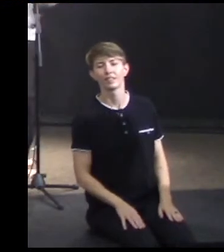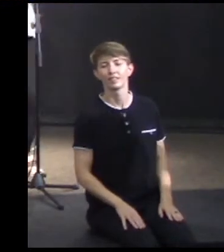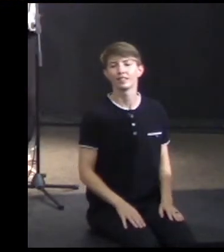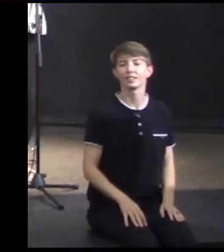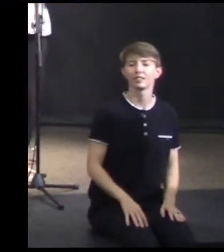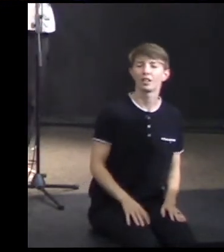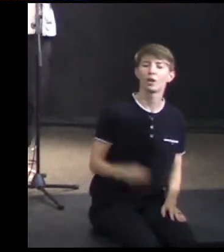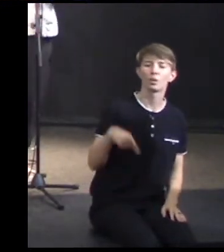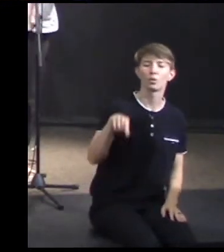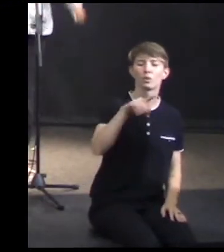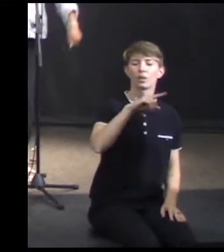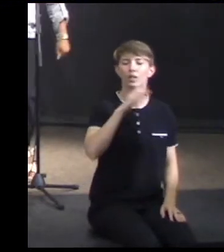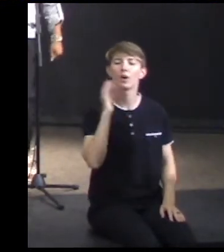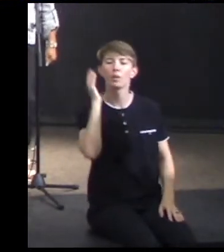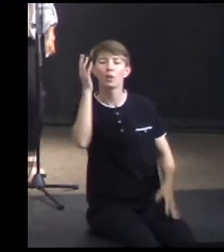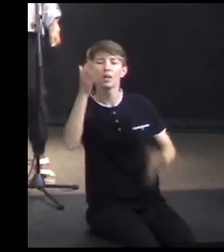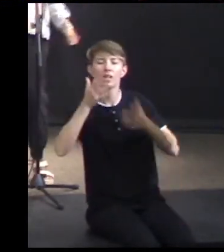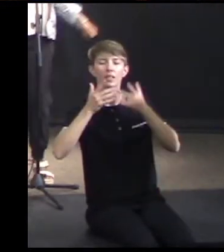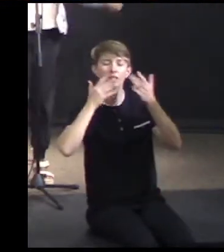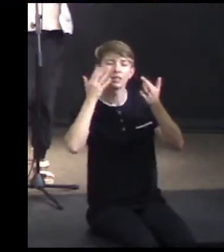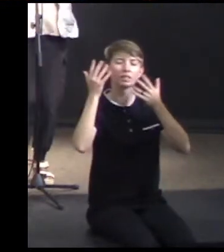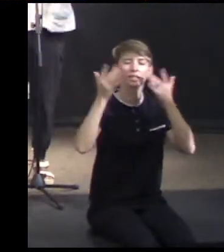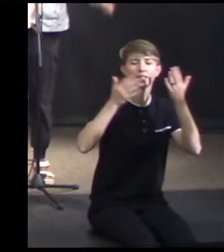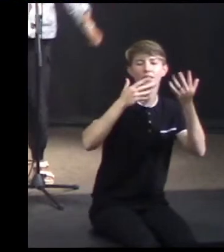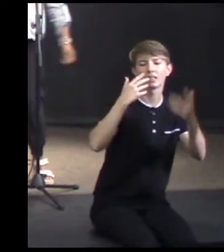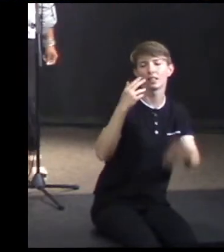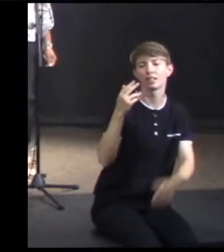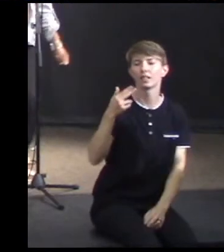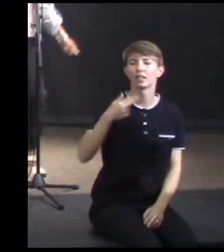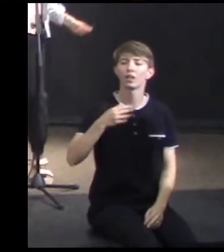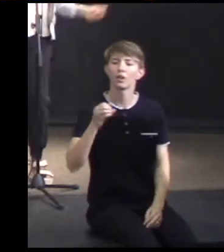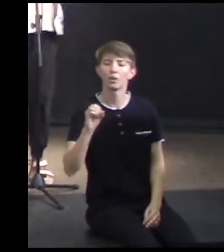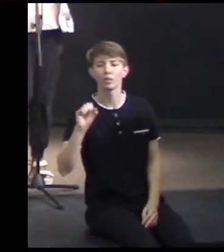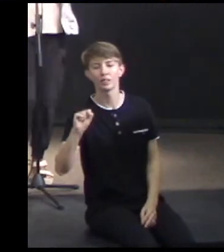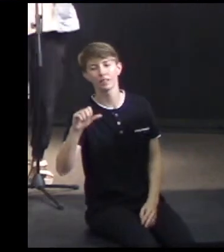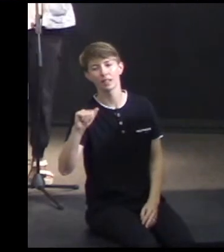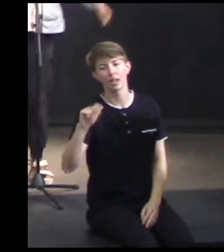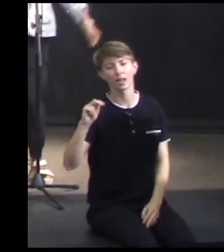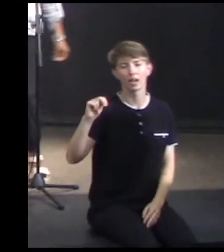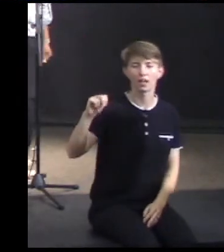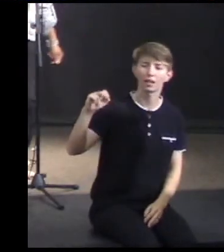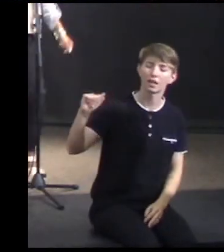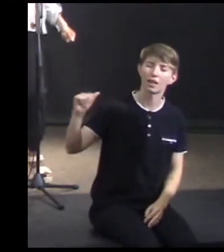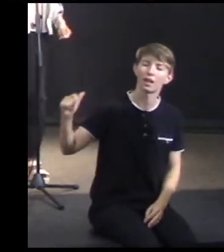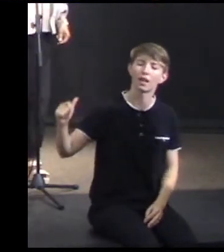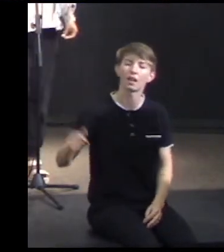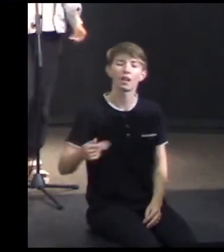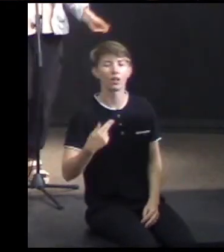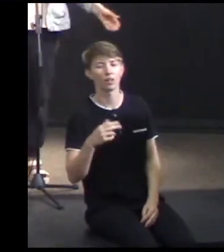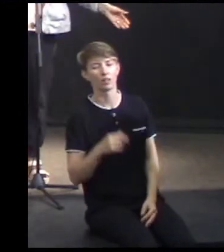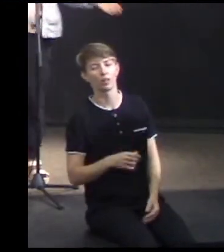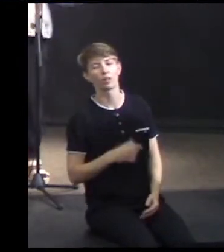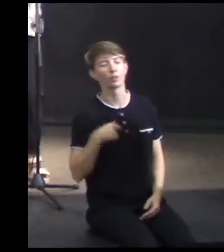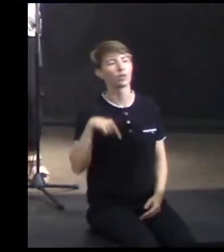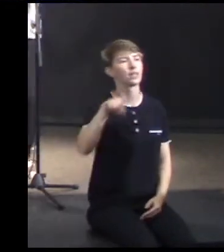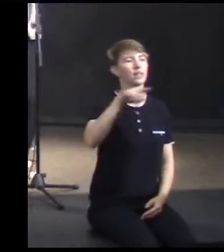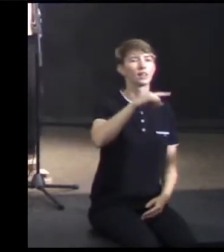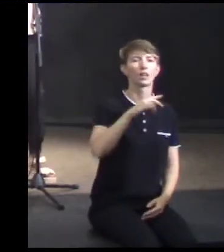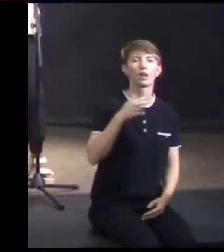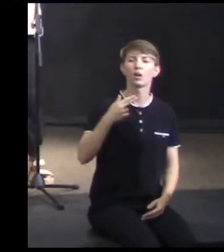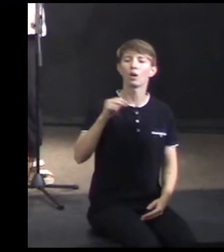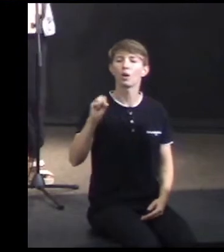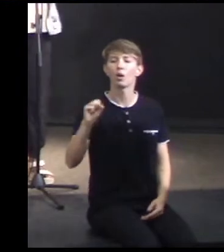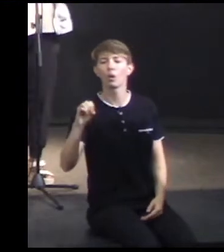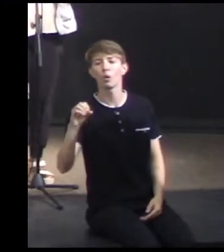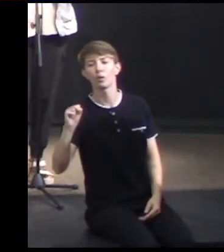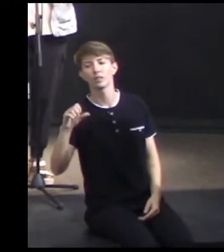Ina ita yimelela, ita yimelela, hosanna, hosanna,